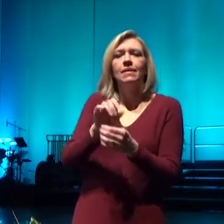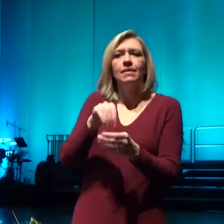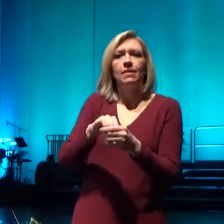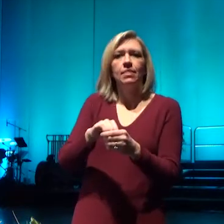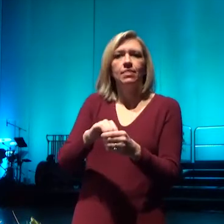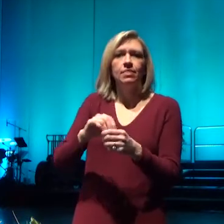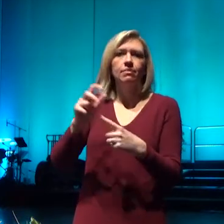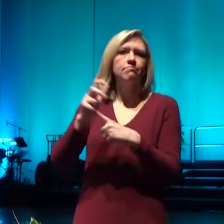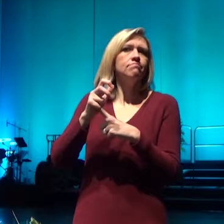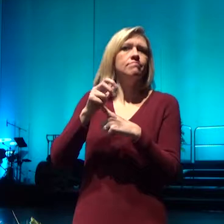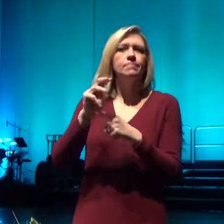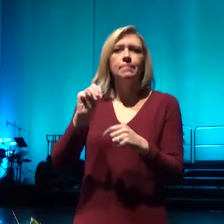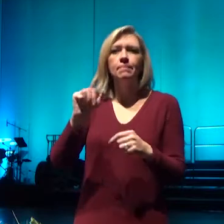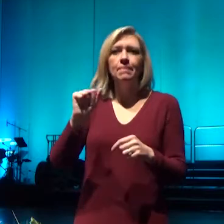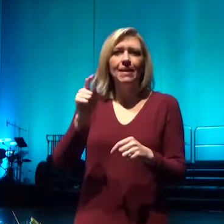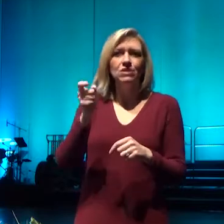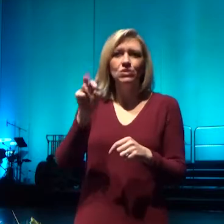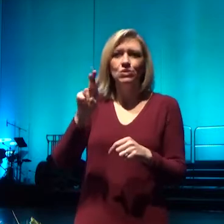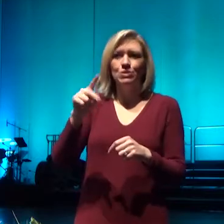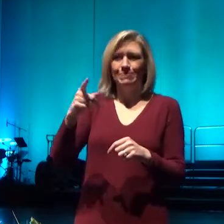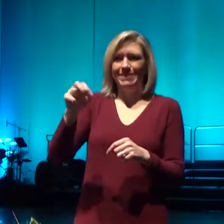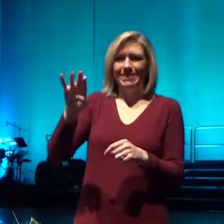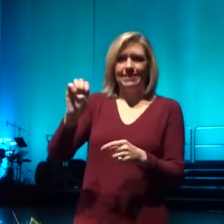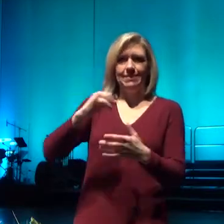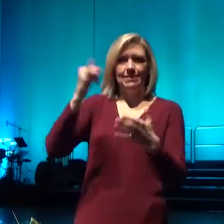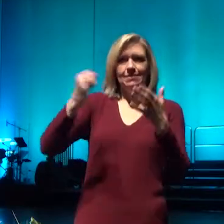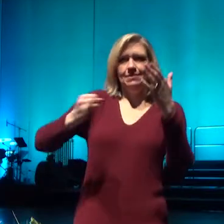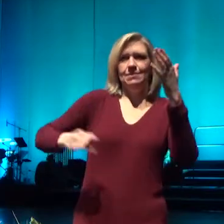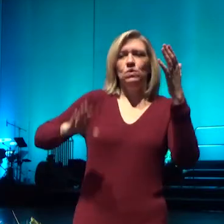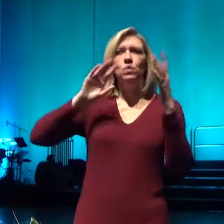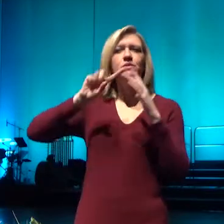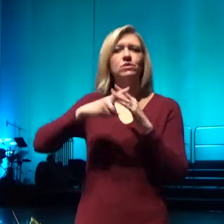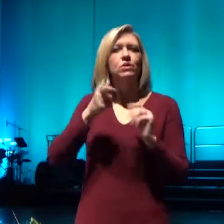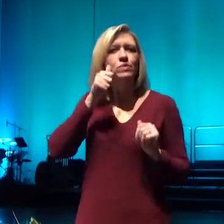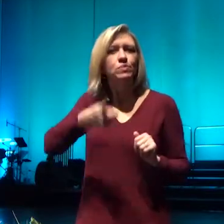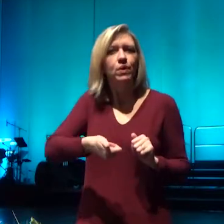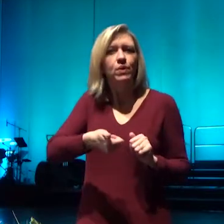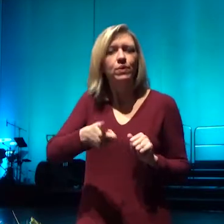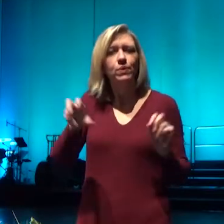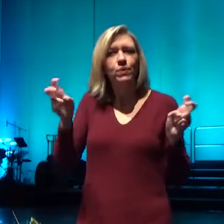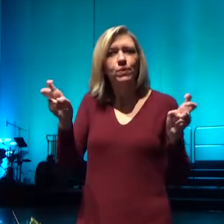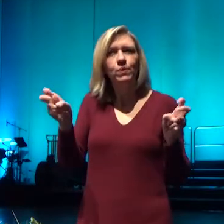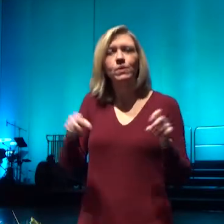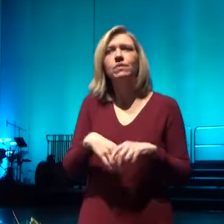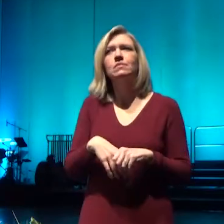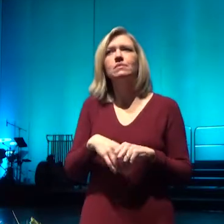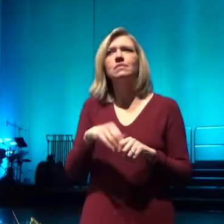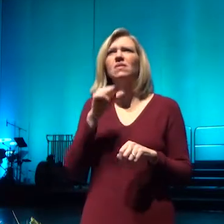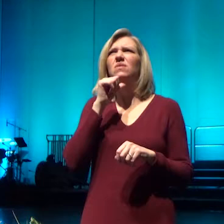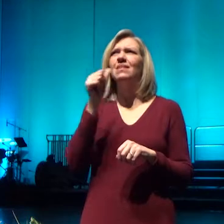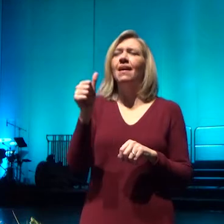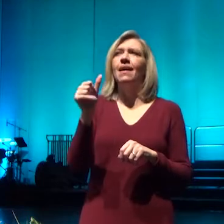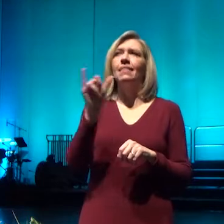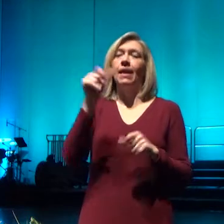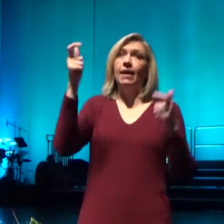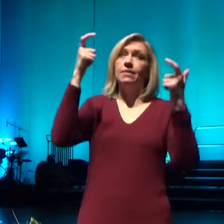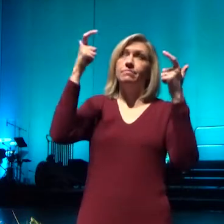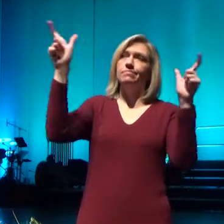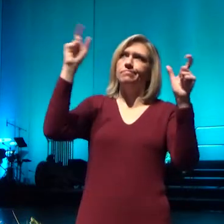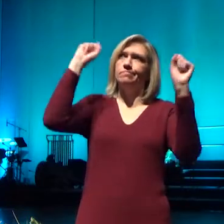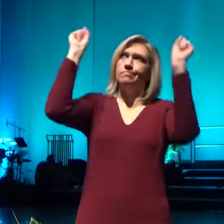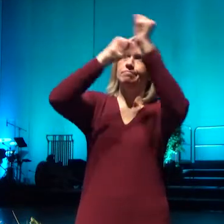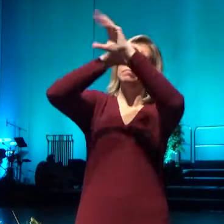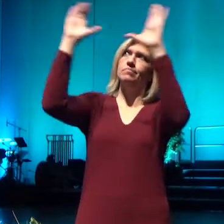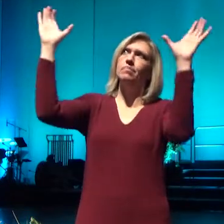tomorrow." You know, what is that masterpiece that you can begin today? Not in broad visions of what it should look like, but